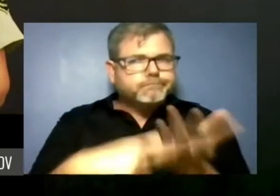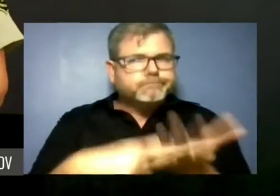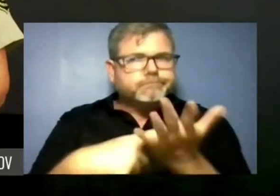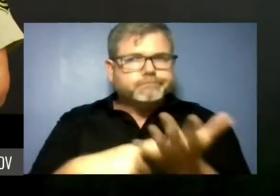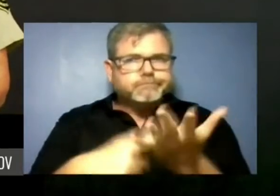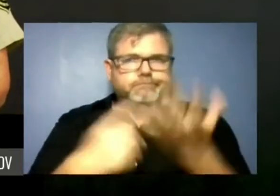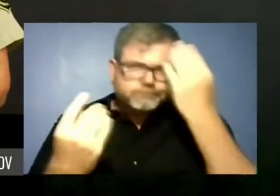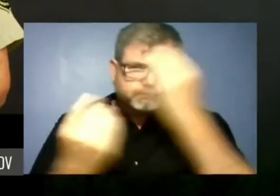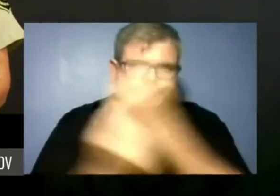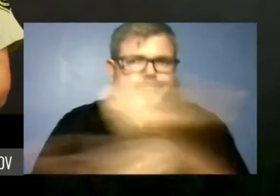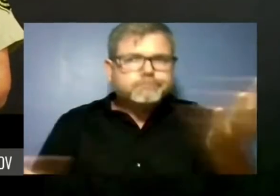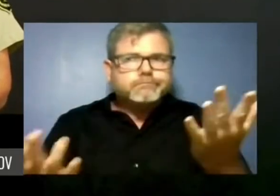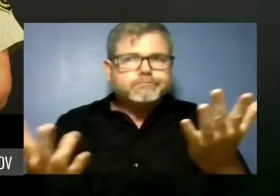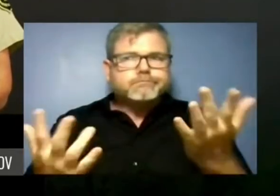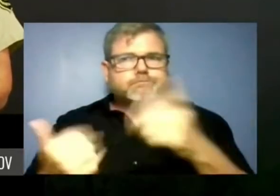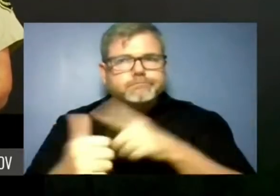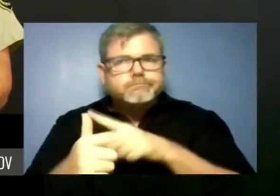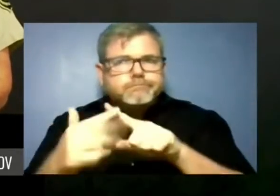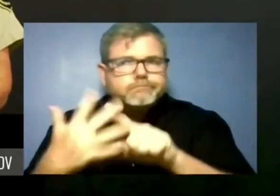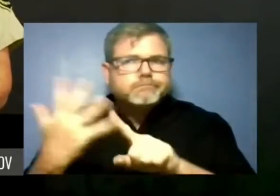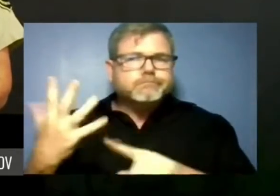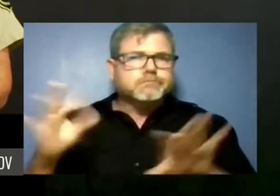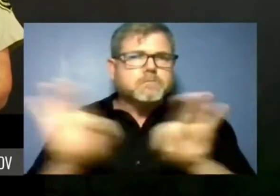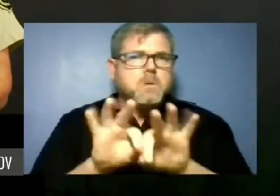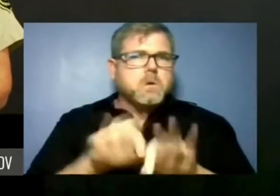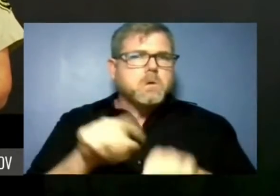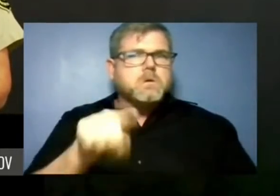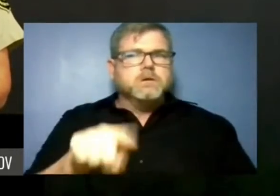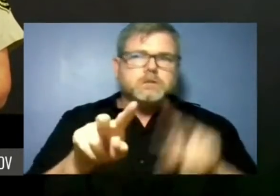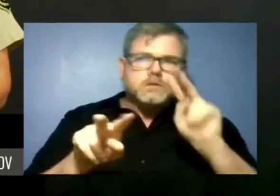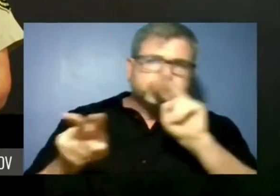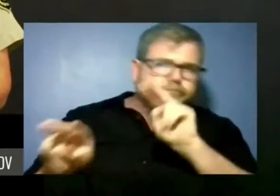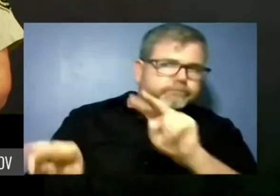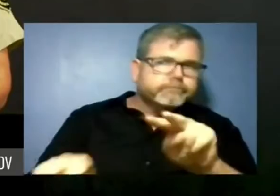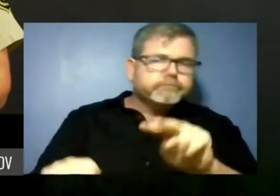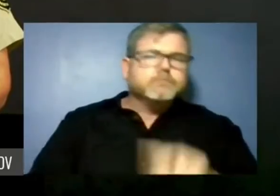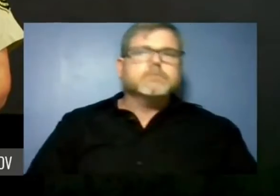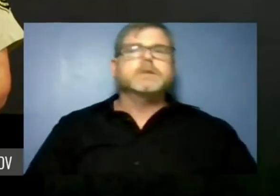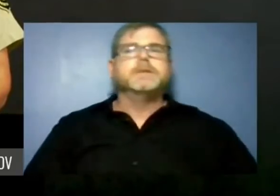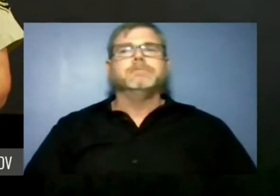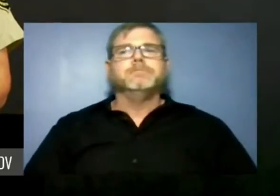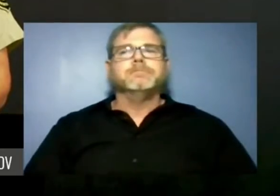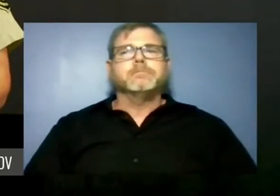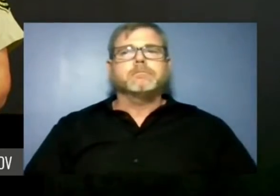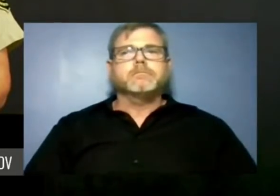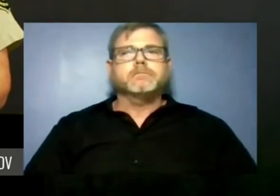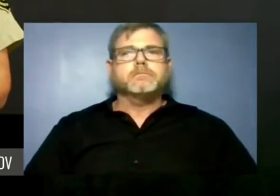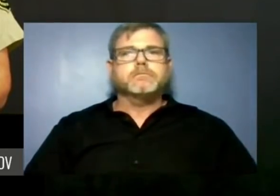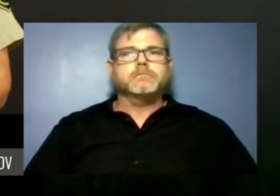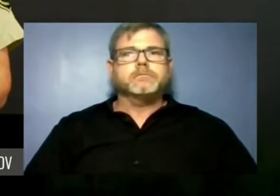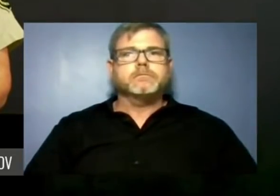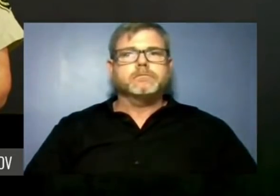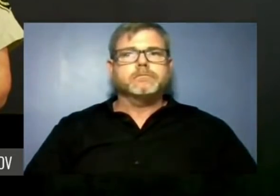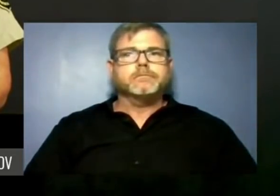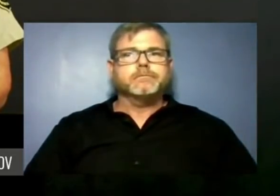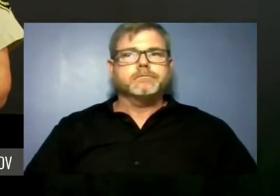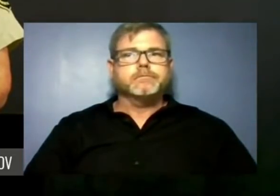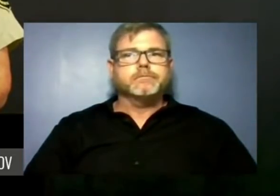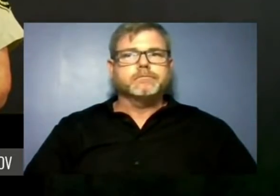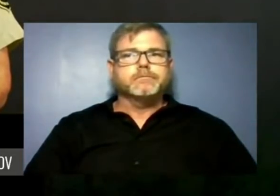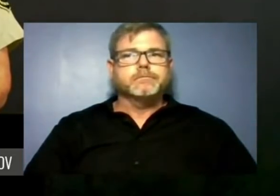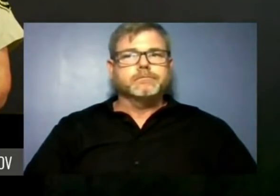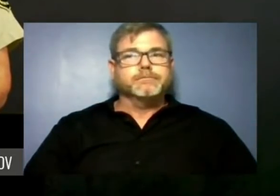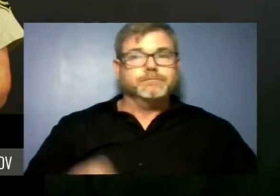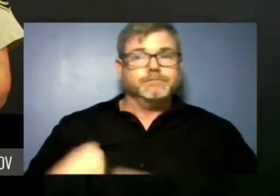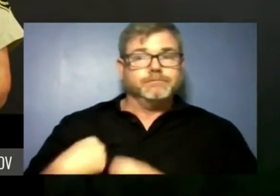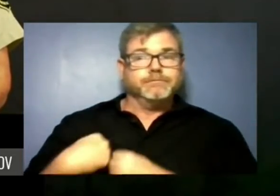the forest or start moving about the forest. We've had some weather changes in the last few days and the winds have shifted. And when that